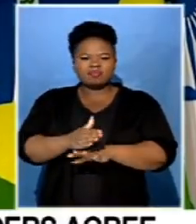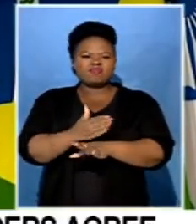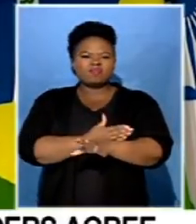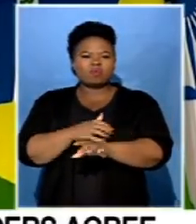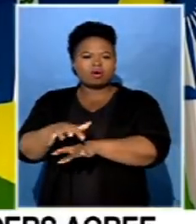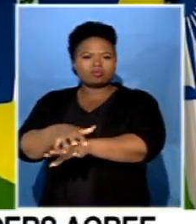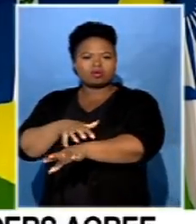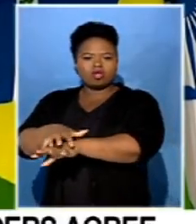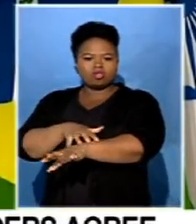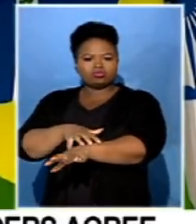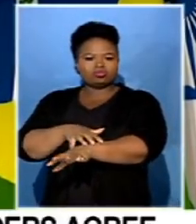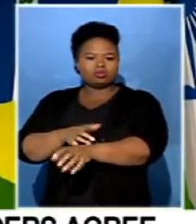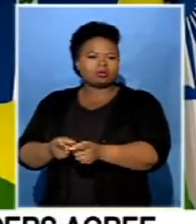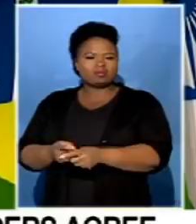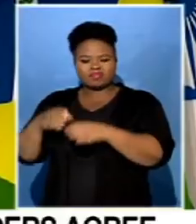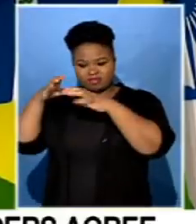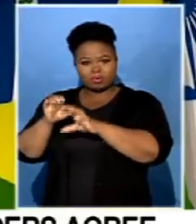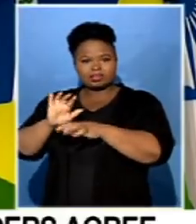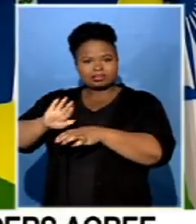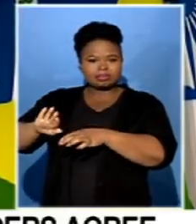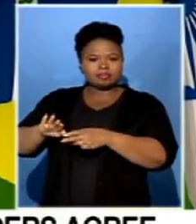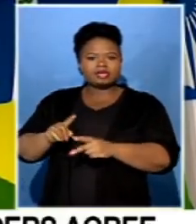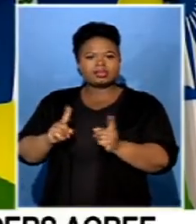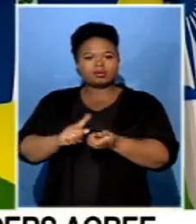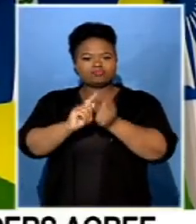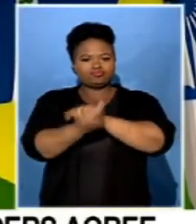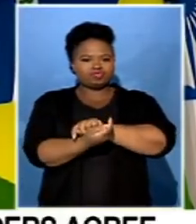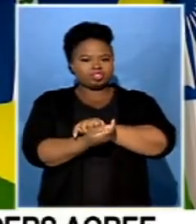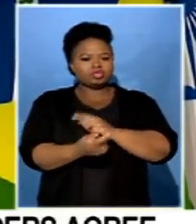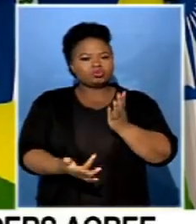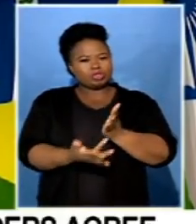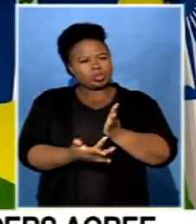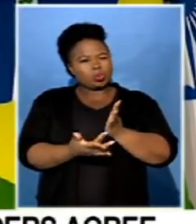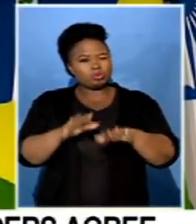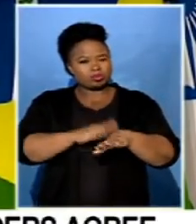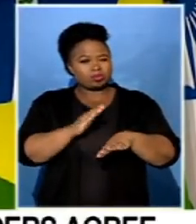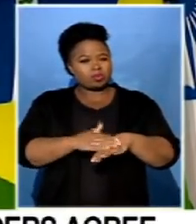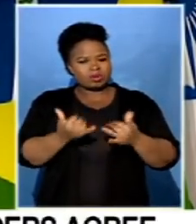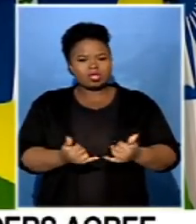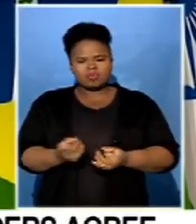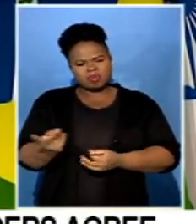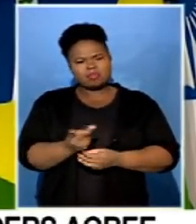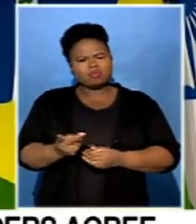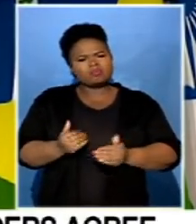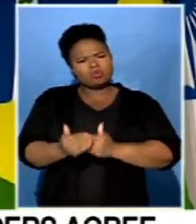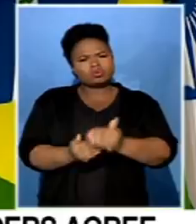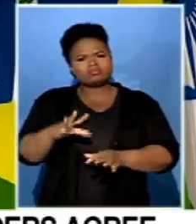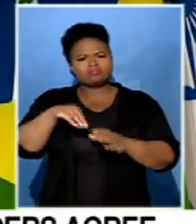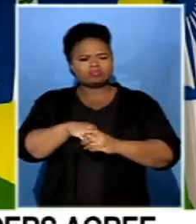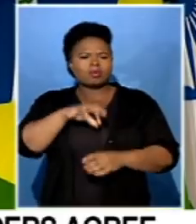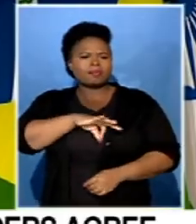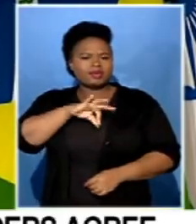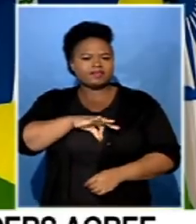agricultural civilization to an industrial civilization, a process which created both huge gains in social